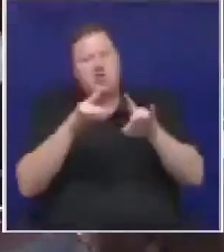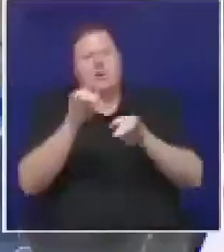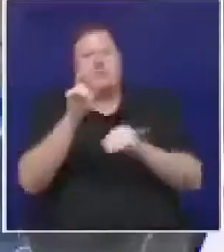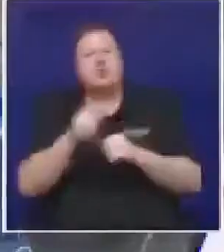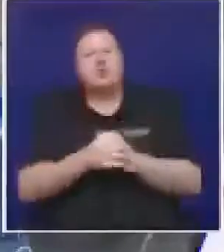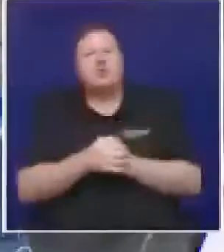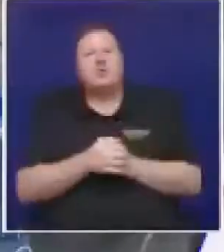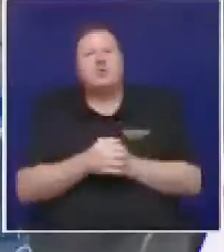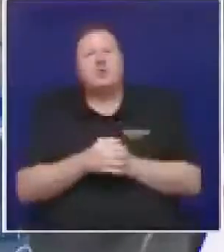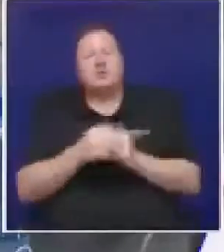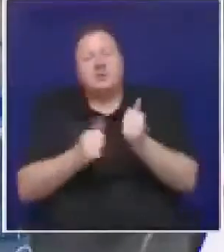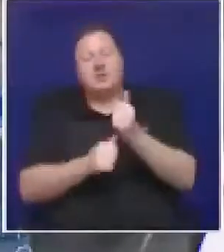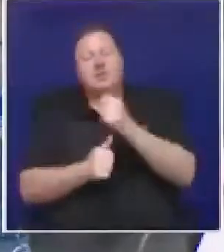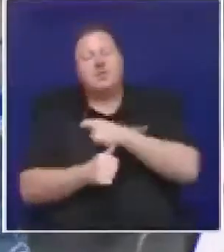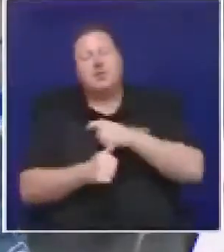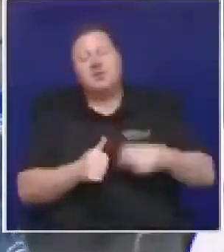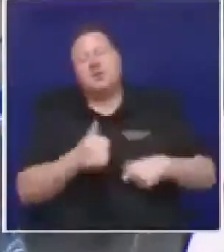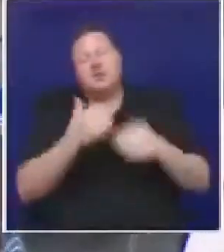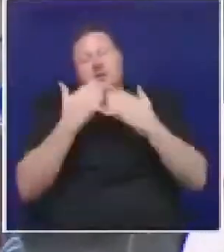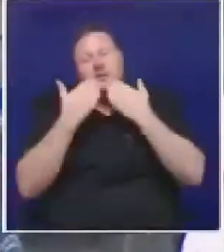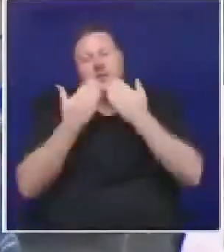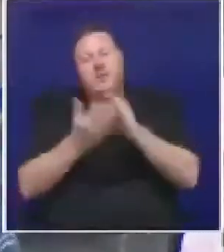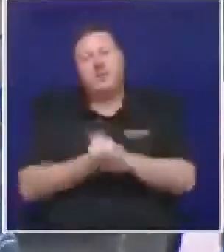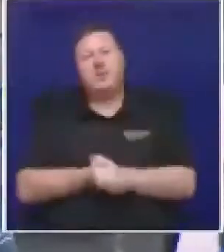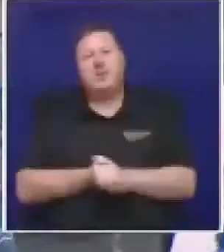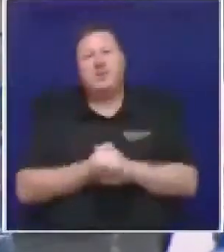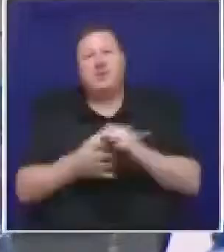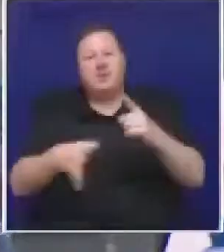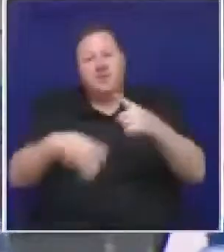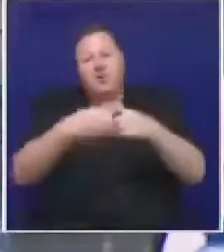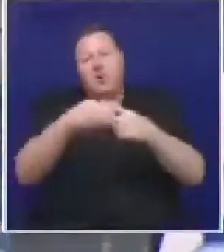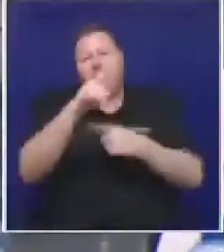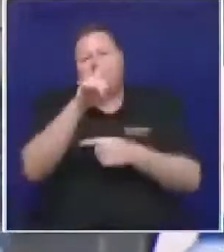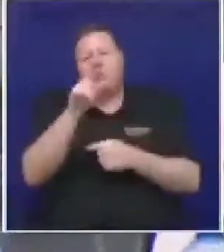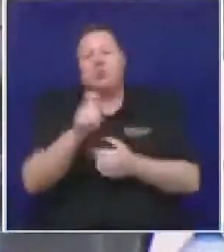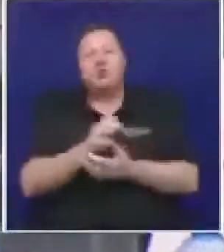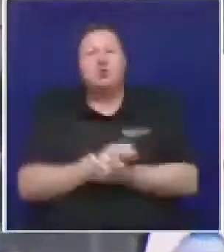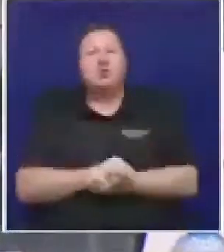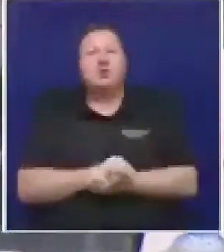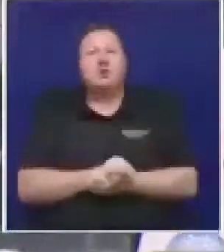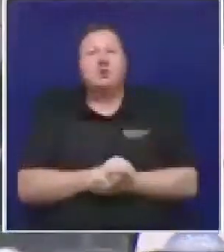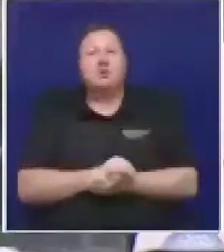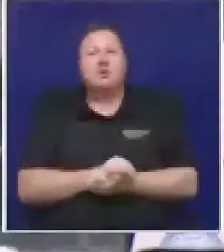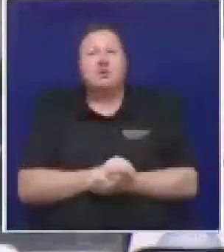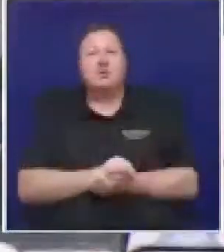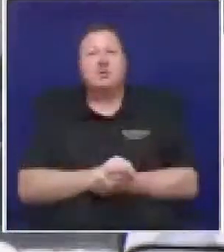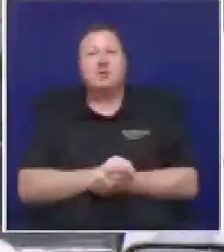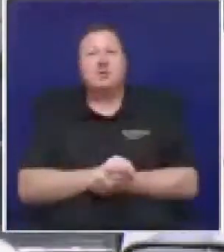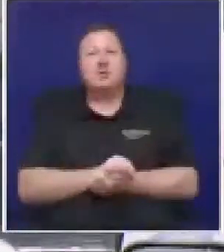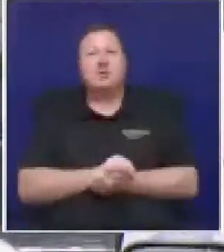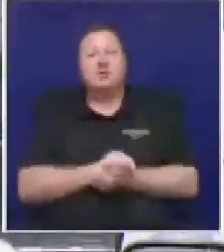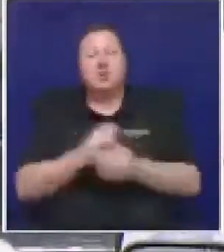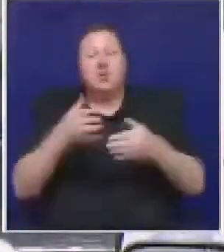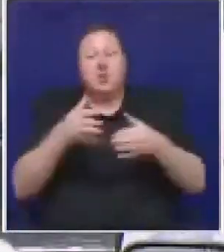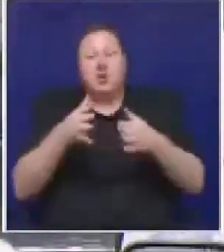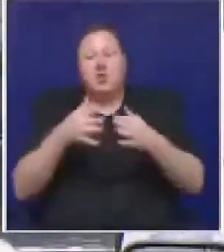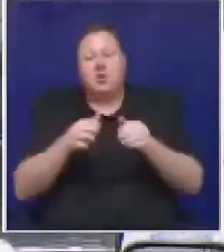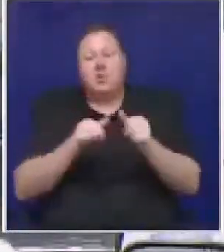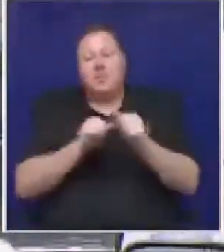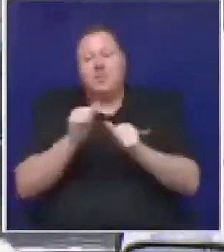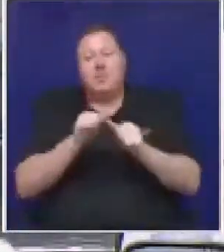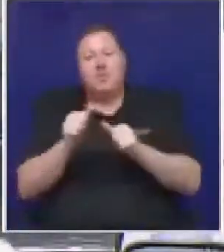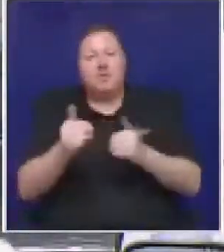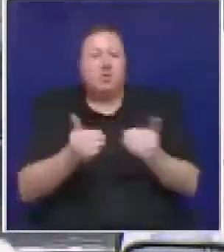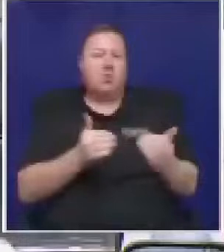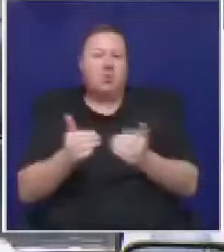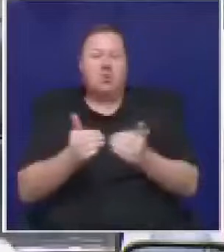Deputy President. The follow-up question is, while the measures to strengthen coordination